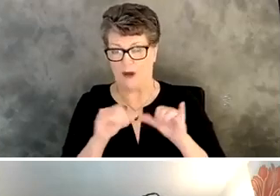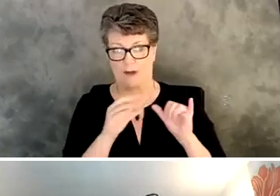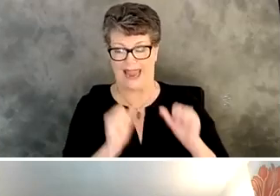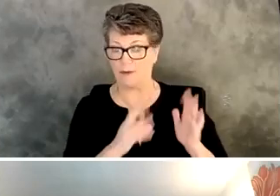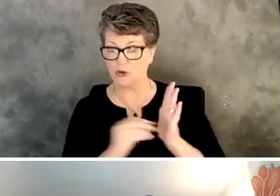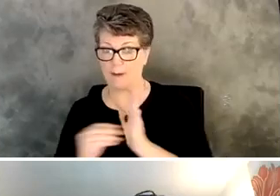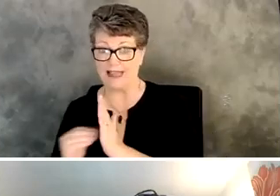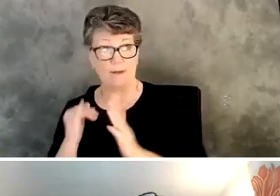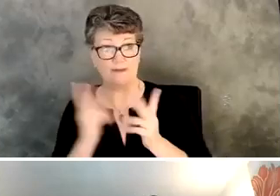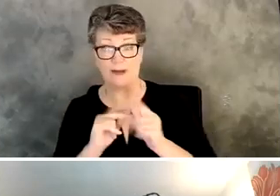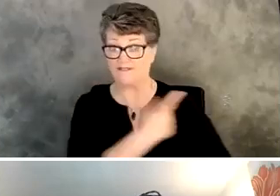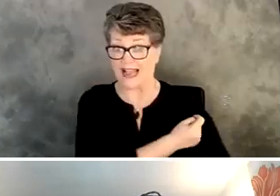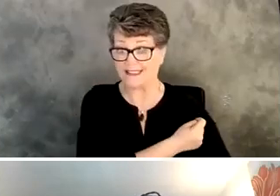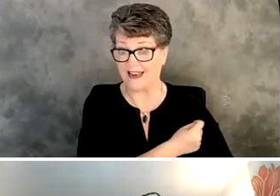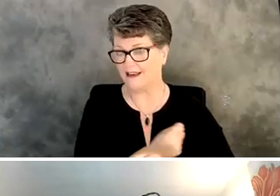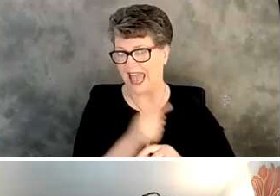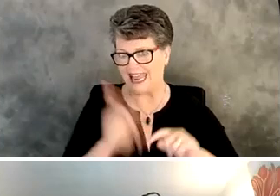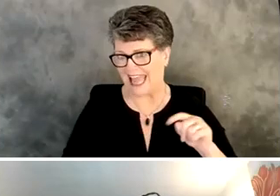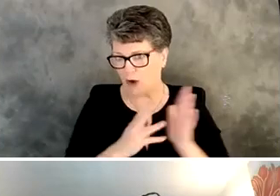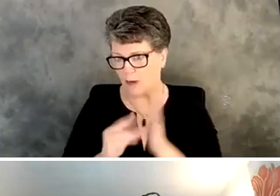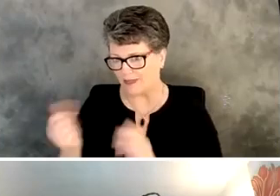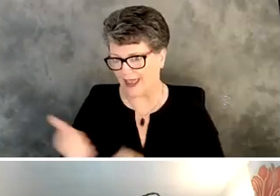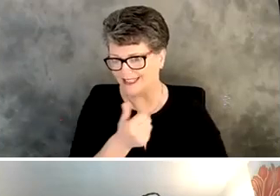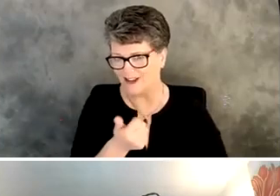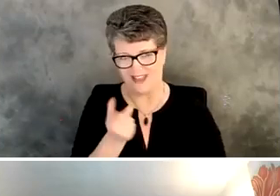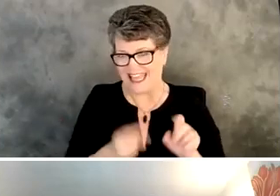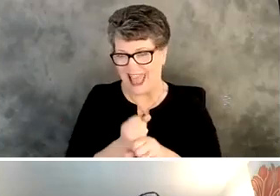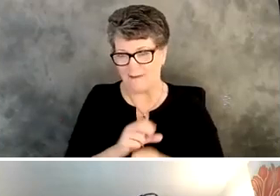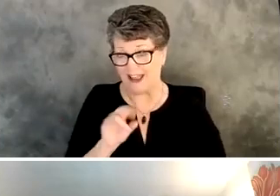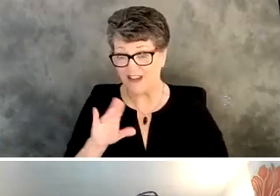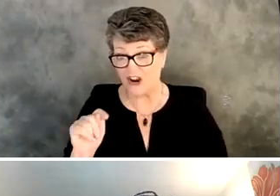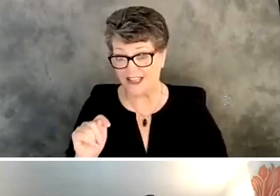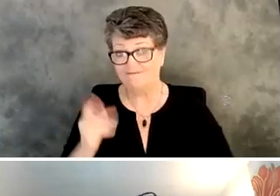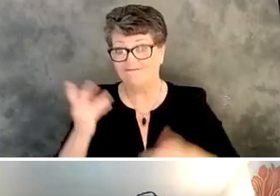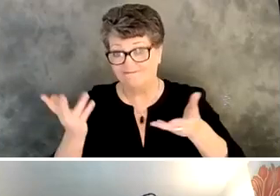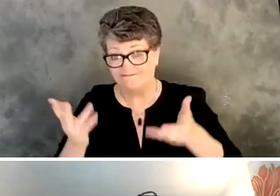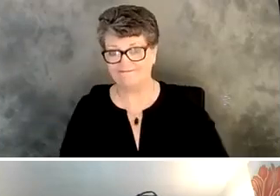Well, if people are vaccinated and it can't replicate, then it can't make a variant.